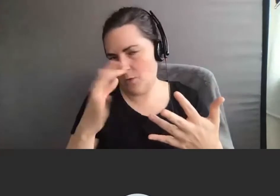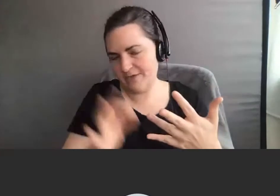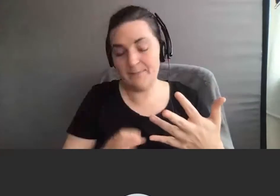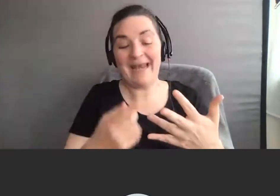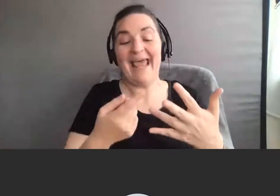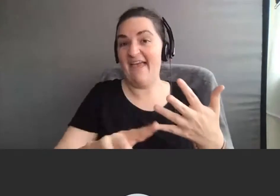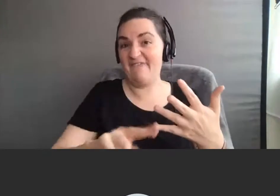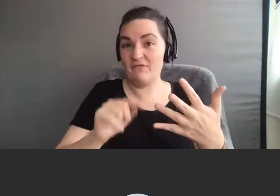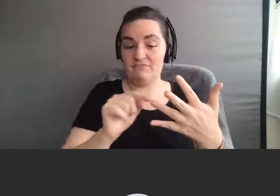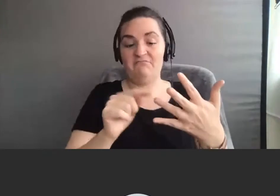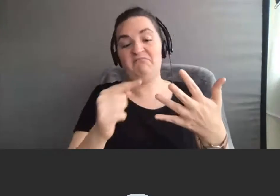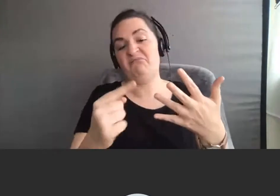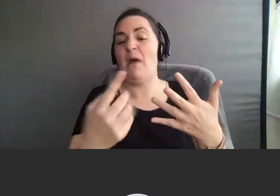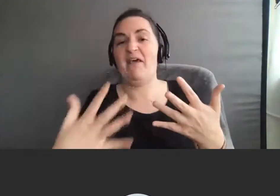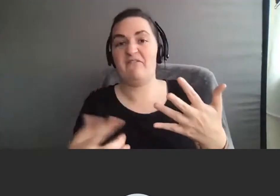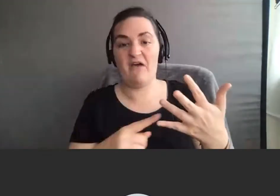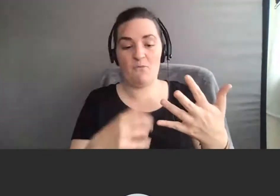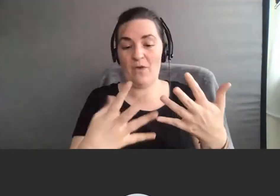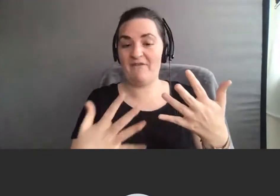Asma, is that clear?